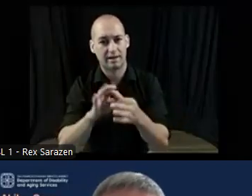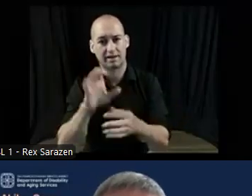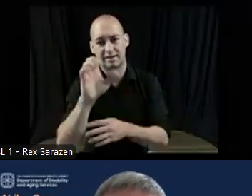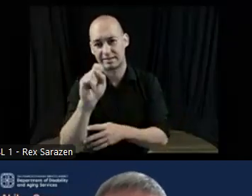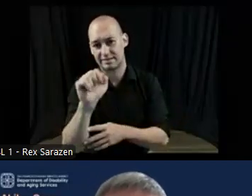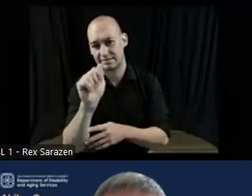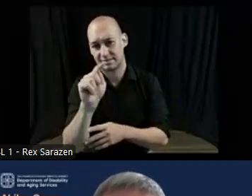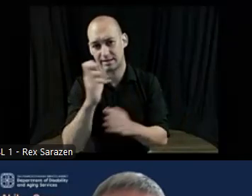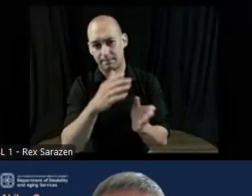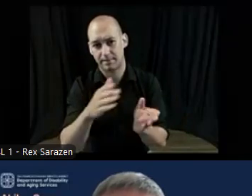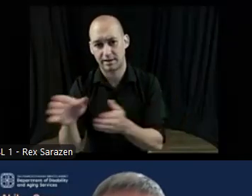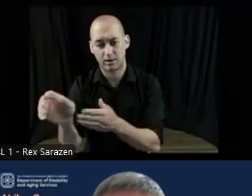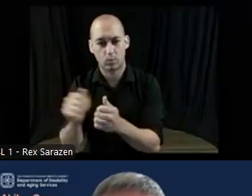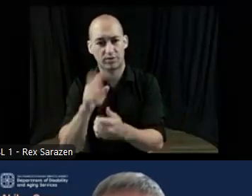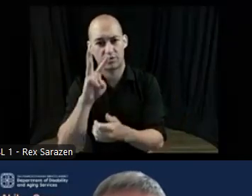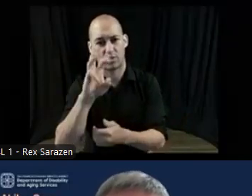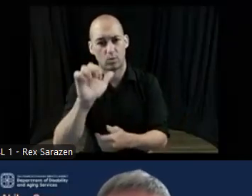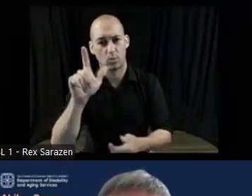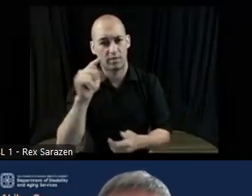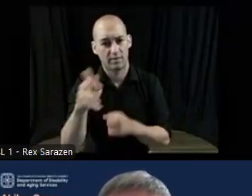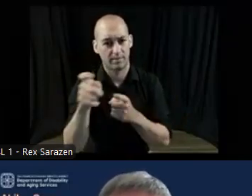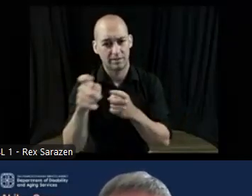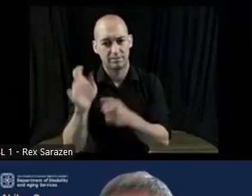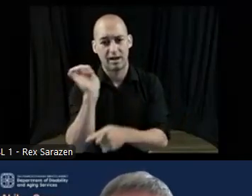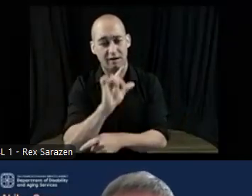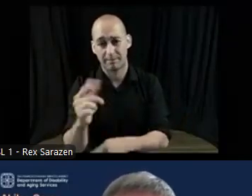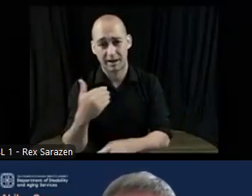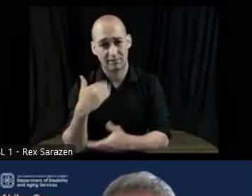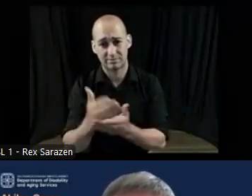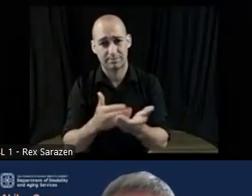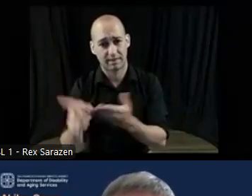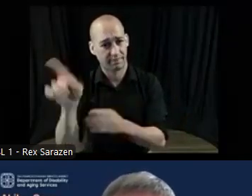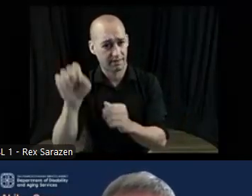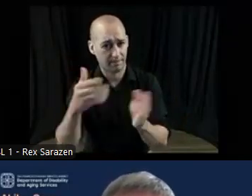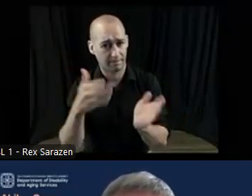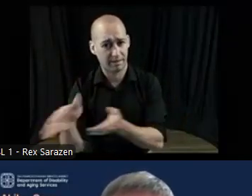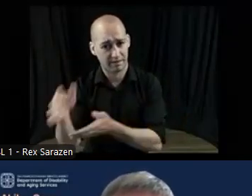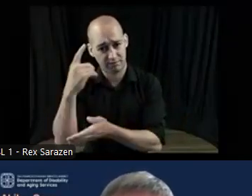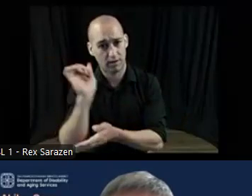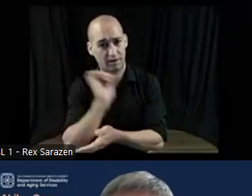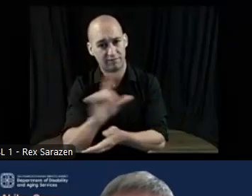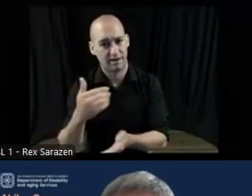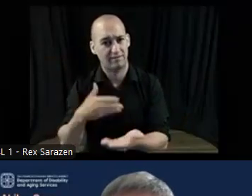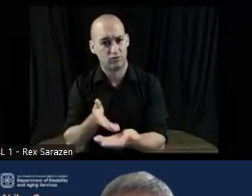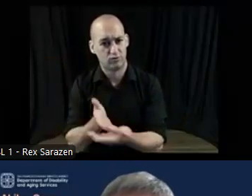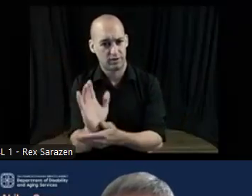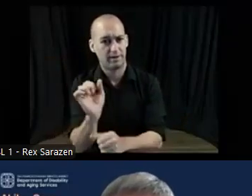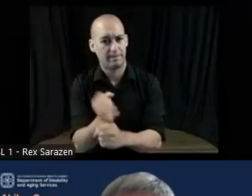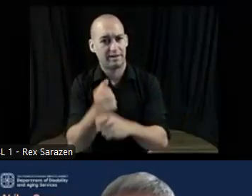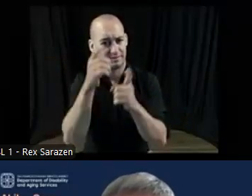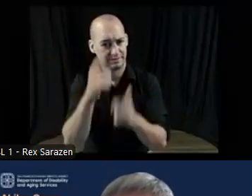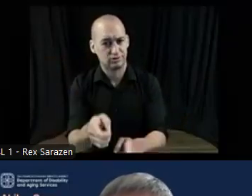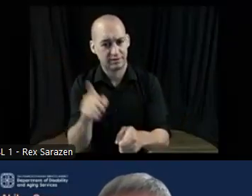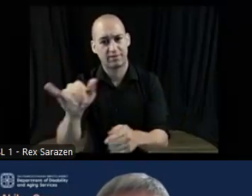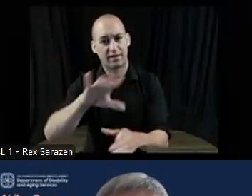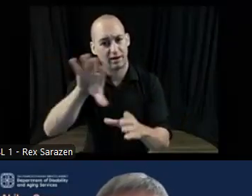not true. Right? Everyone has something that they can plan for. Everybody has the right to make their decisions. And that includes now with